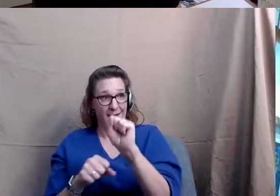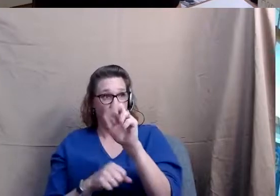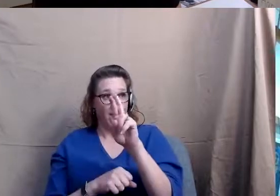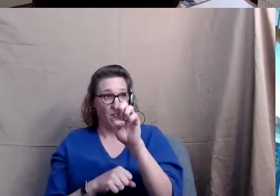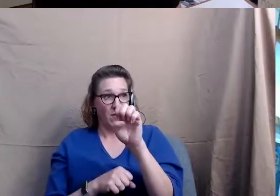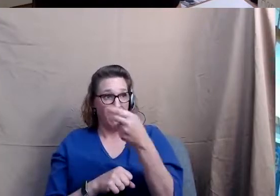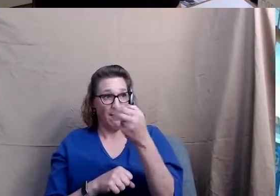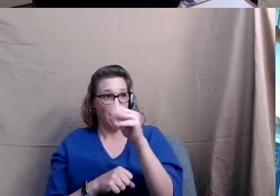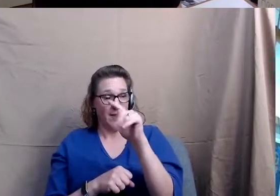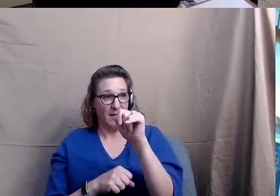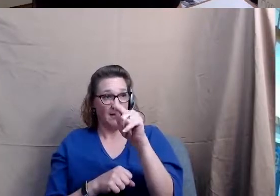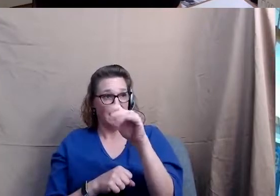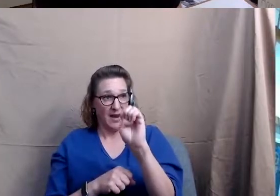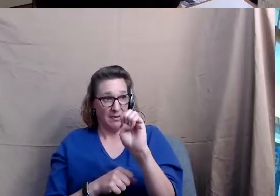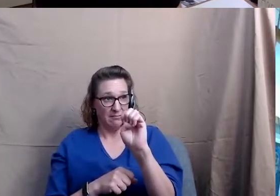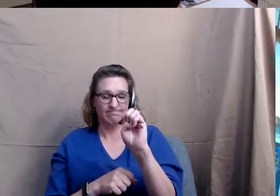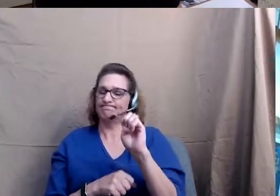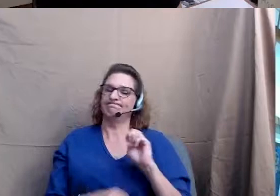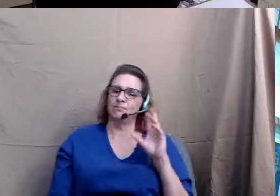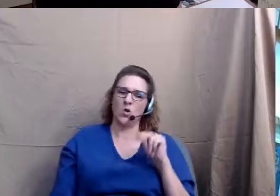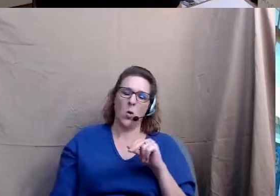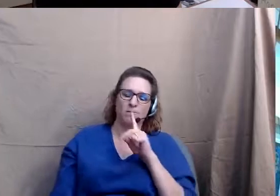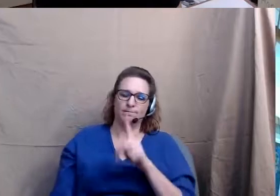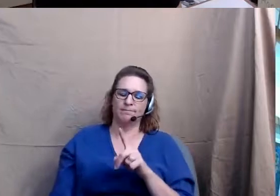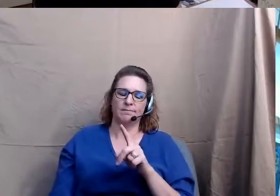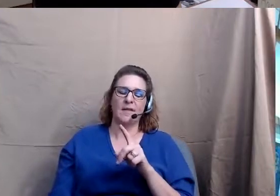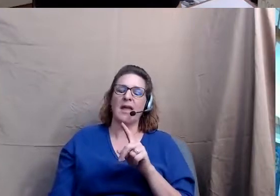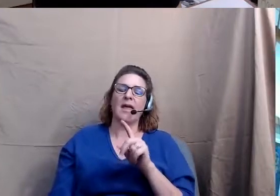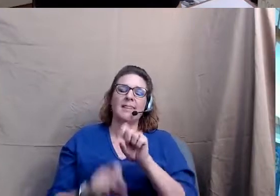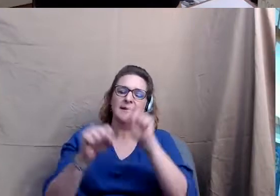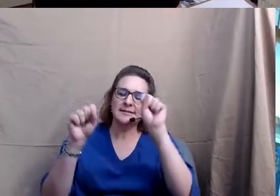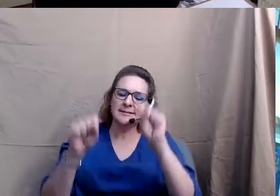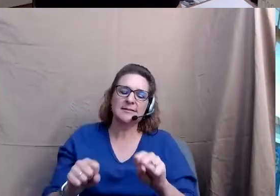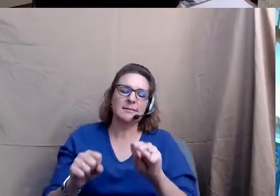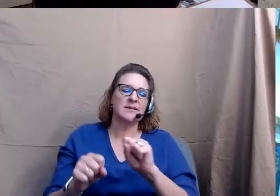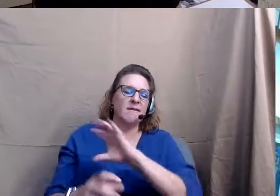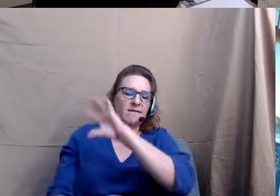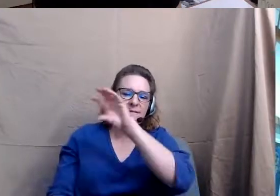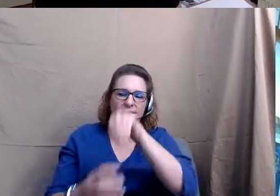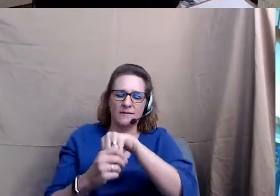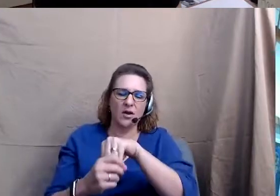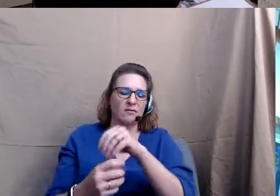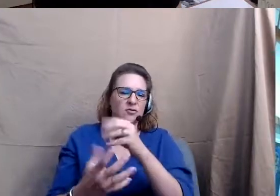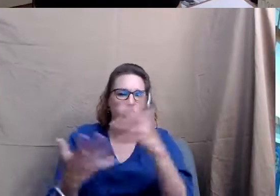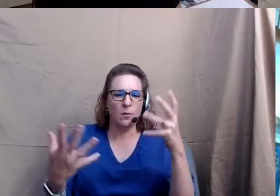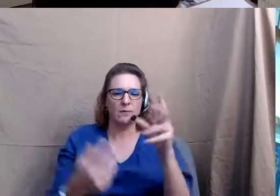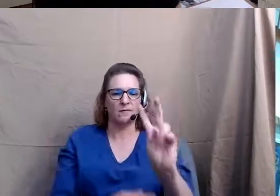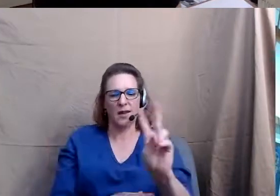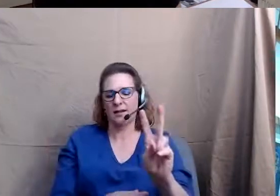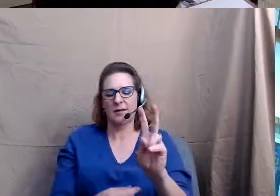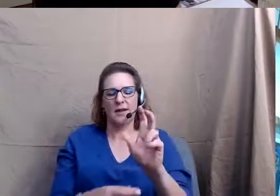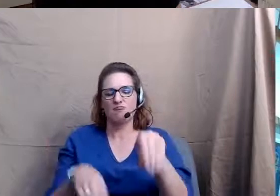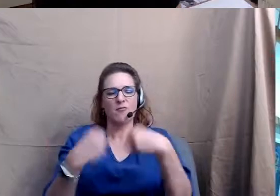absolutely not. The system is so infested with violence, it causes so much trauma, and it gives so little any kind